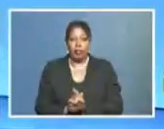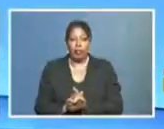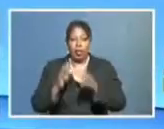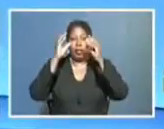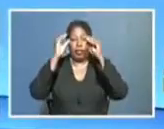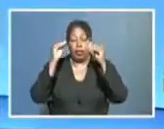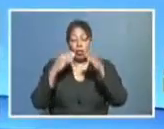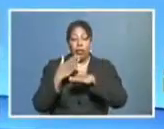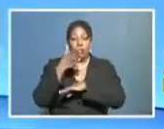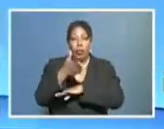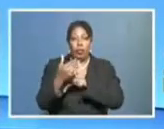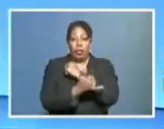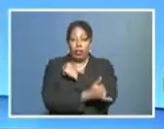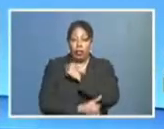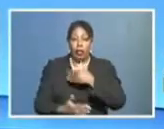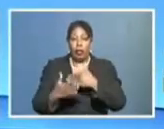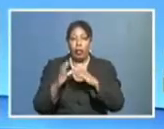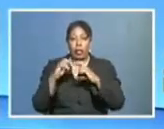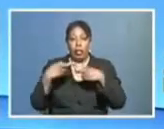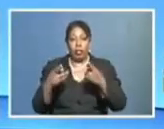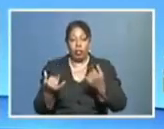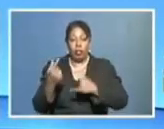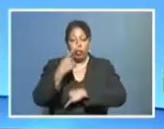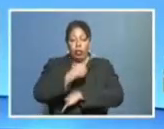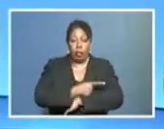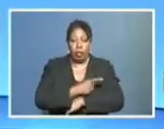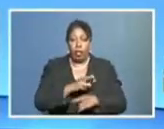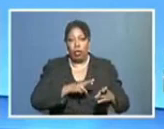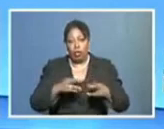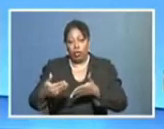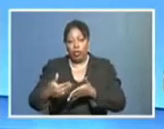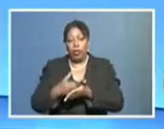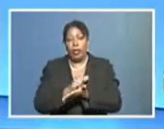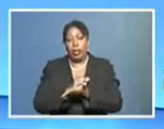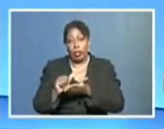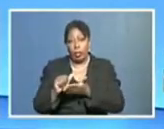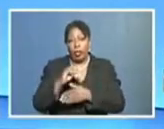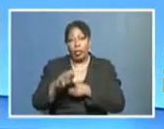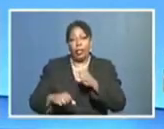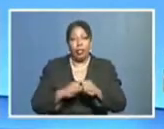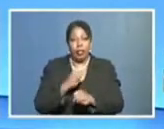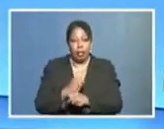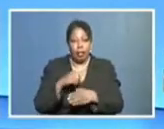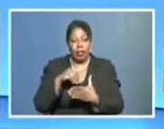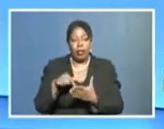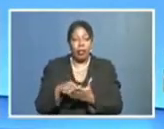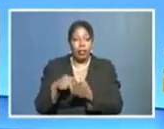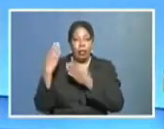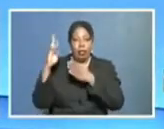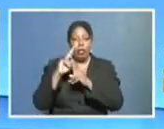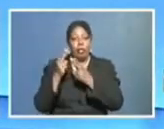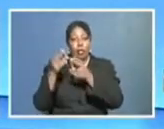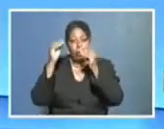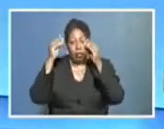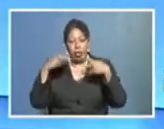Teachers across the country returning to the classroom today to prepare for the start of a new academic year. This is the Bahamas Union of Teachers has